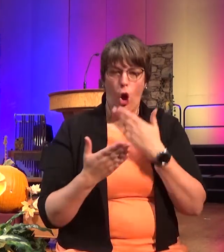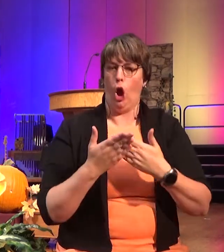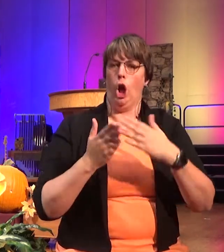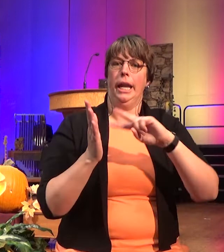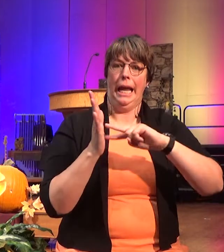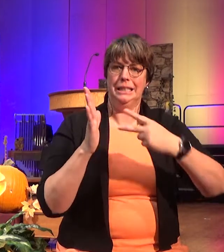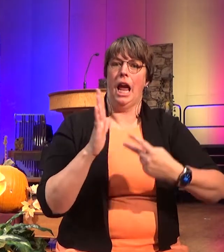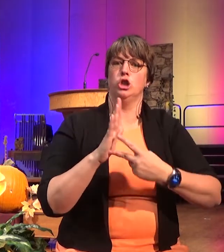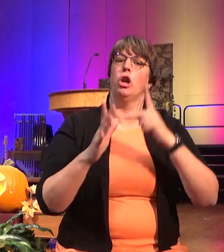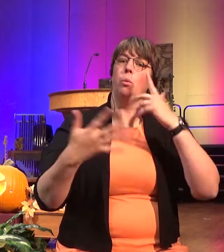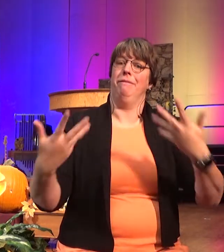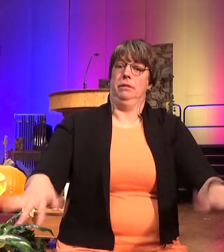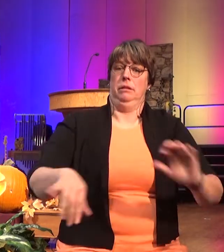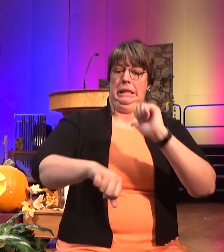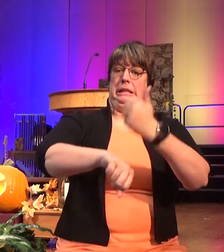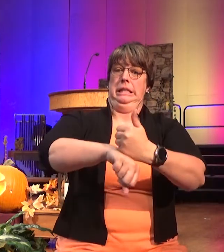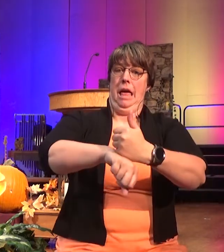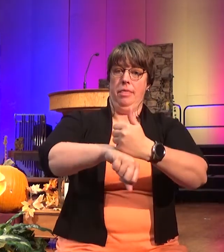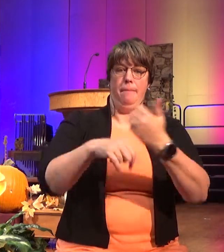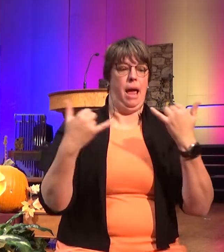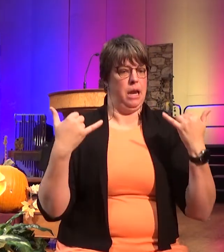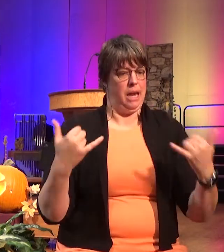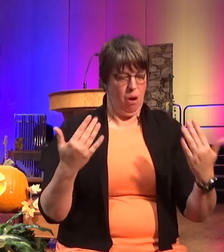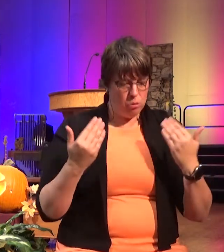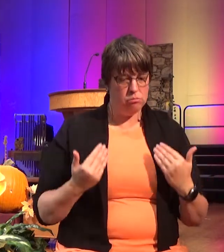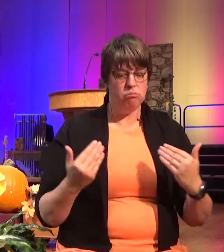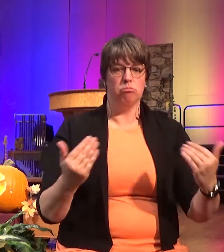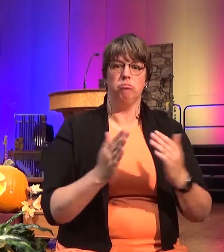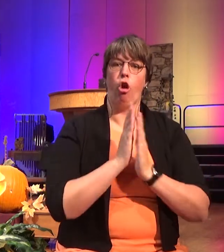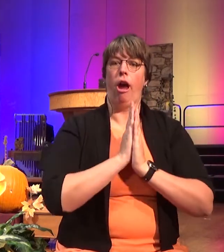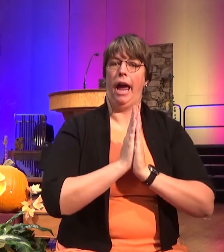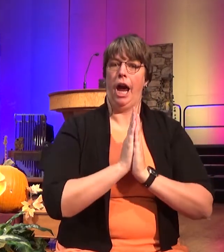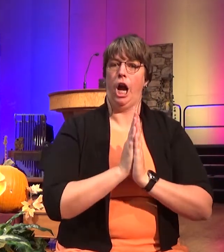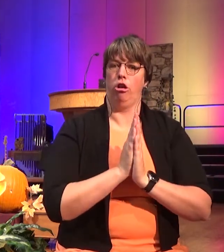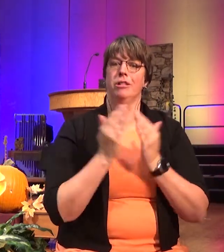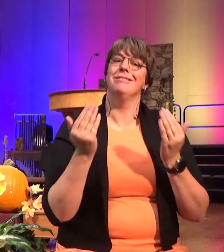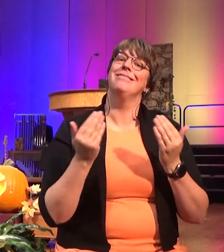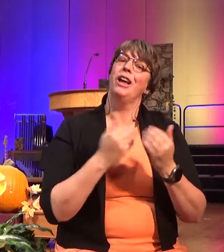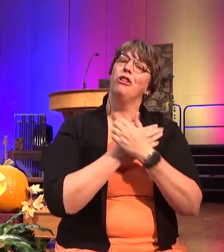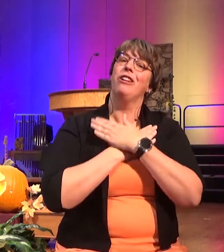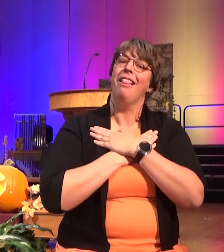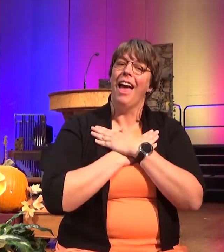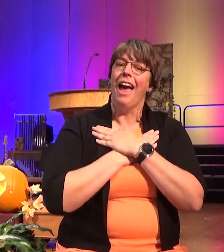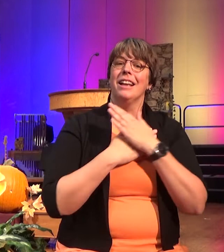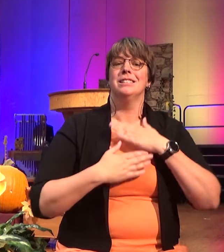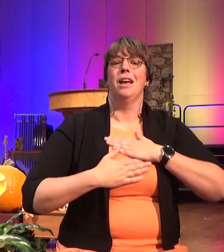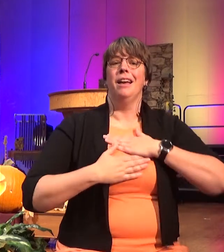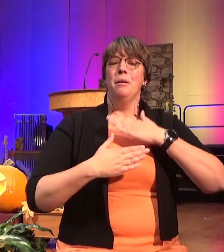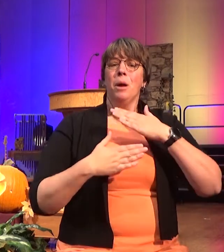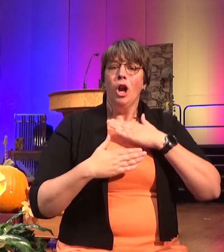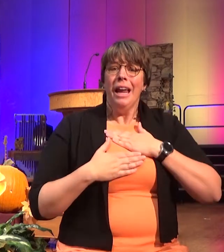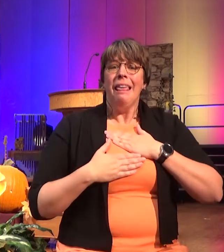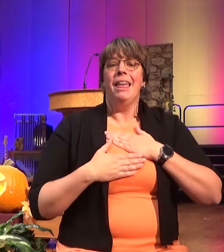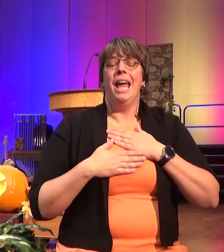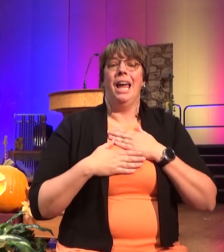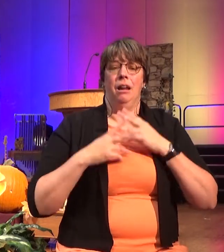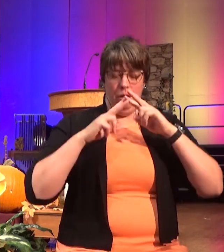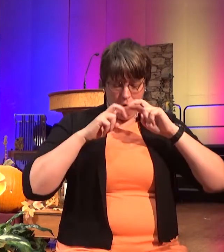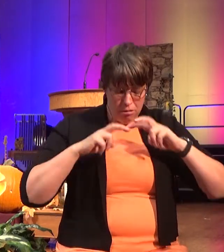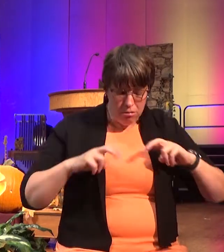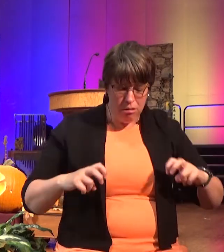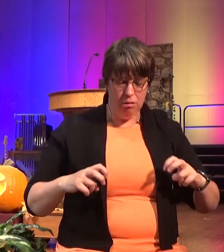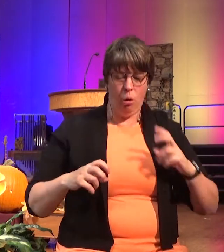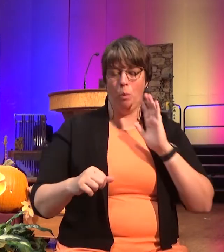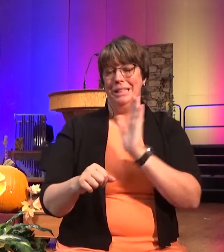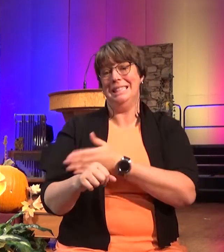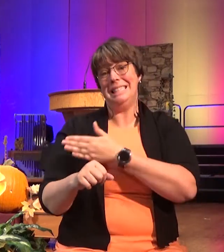we're going to step into prayerfulness together. We invite you to sit back, relax, take a deep breath, go within. We're going to sing together, have a few